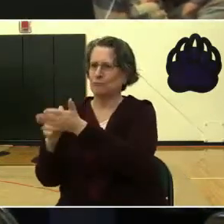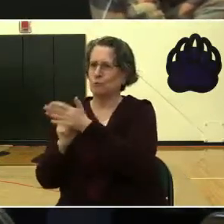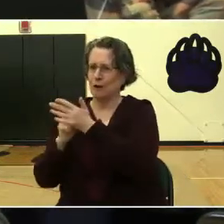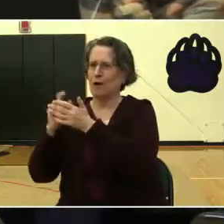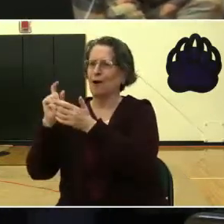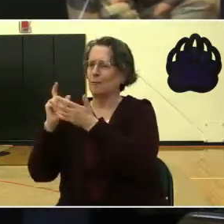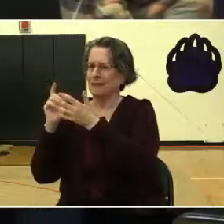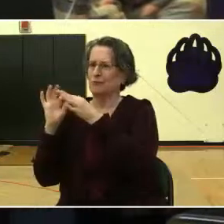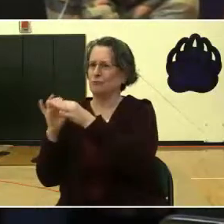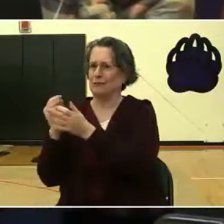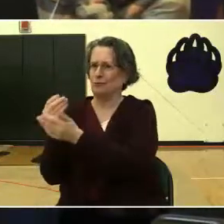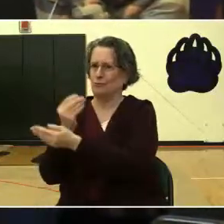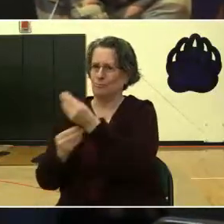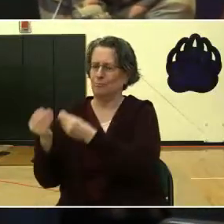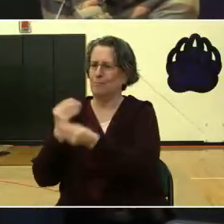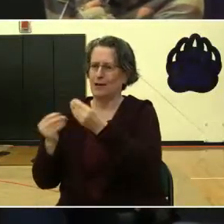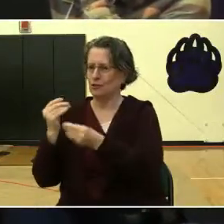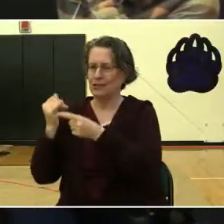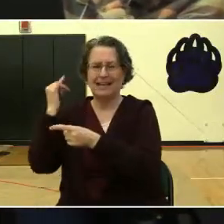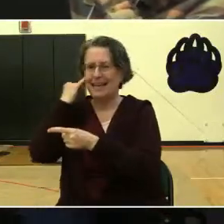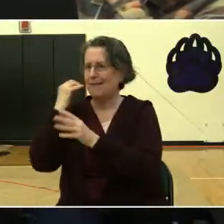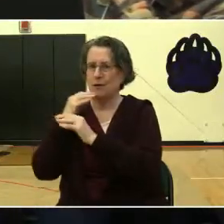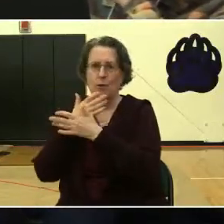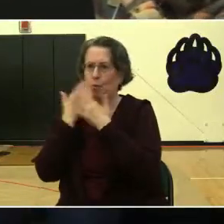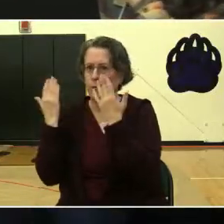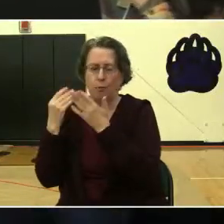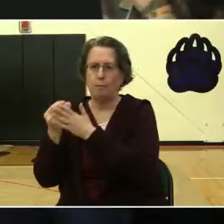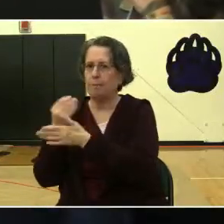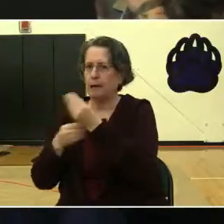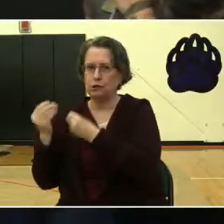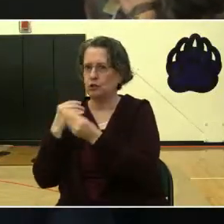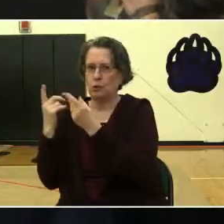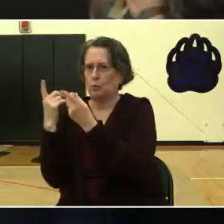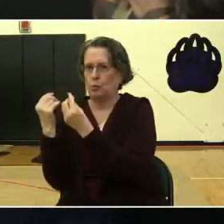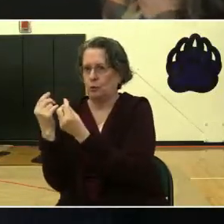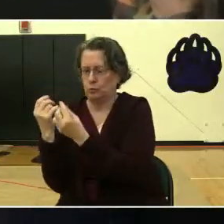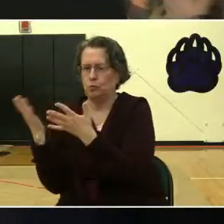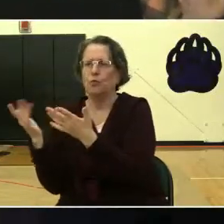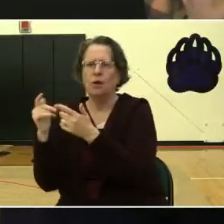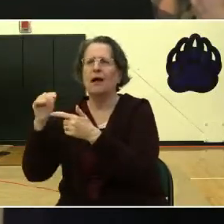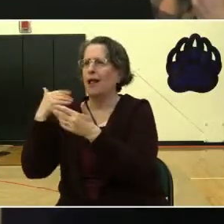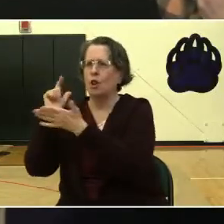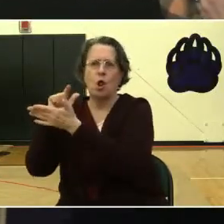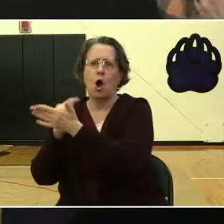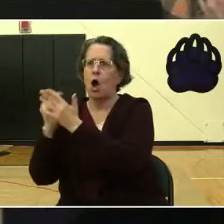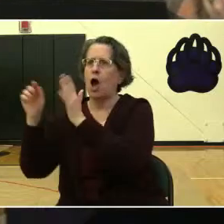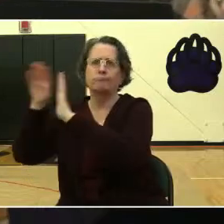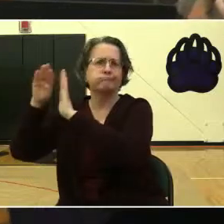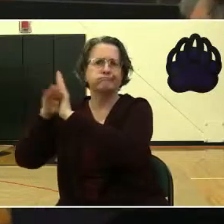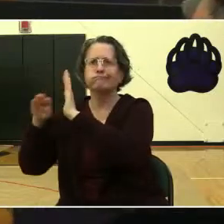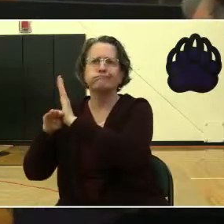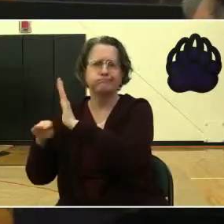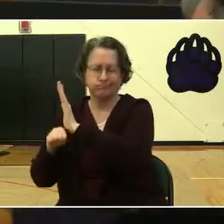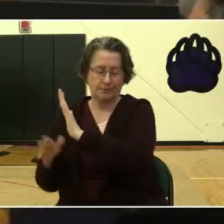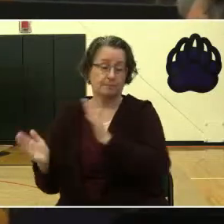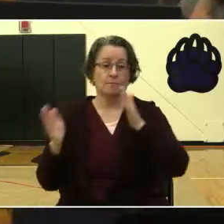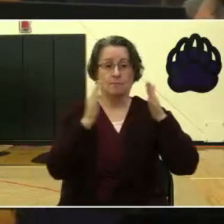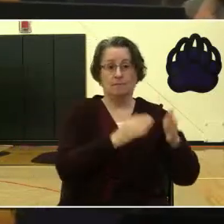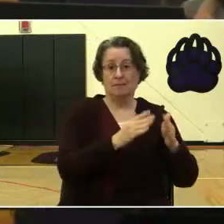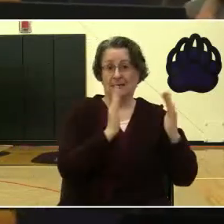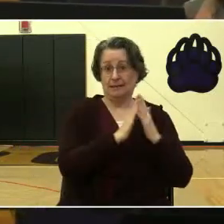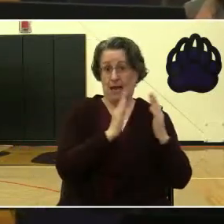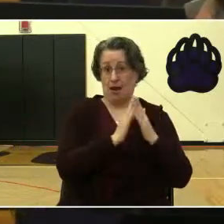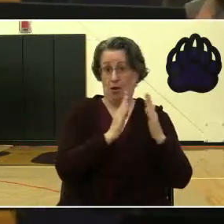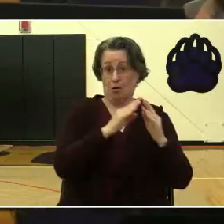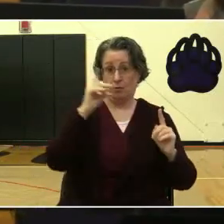to how you would proceed in the absence of a a past budget with regard to the municipal side of